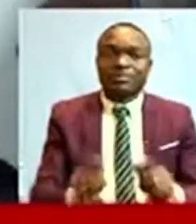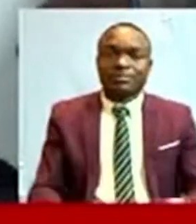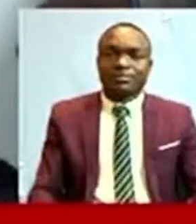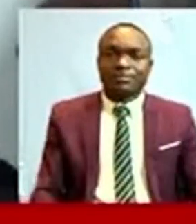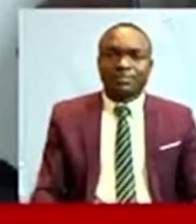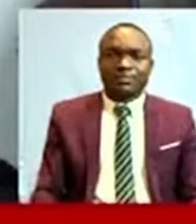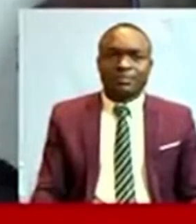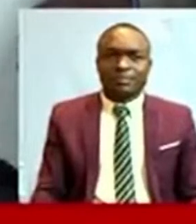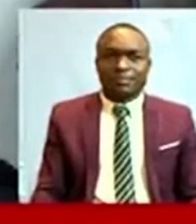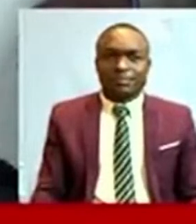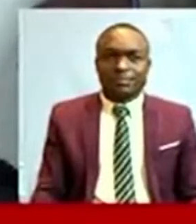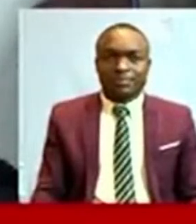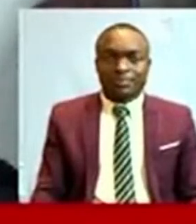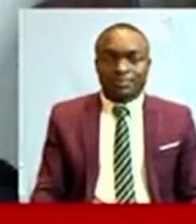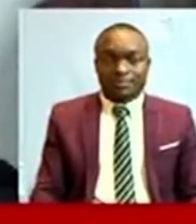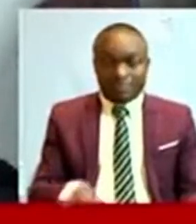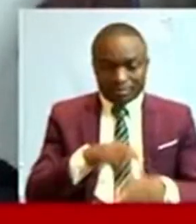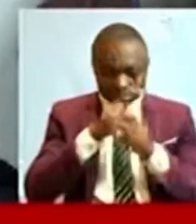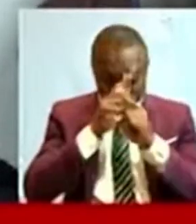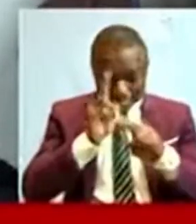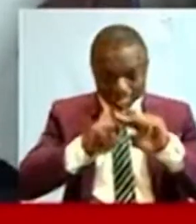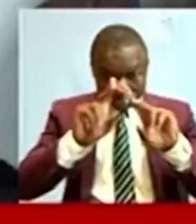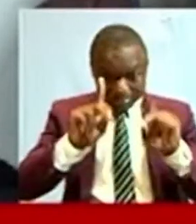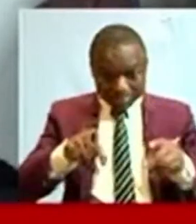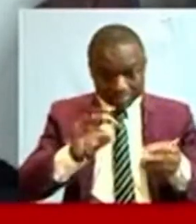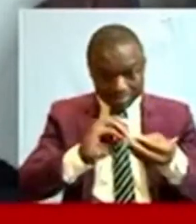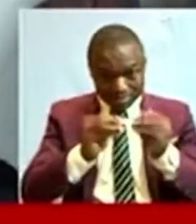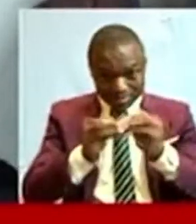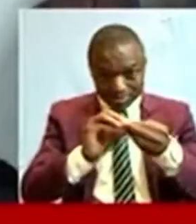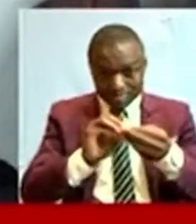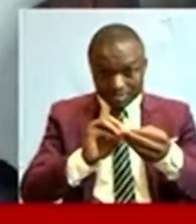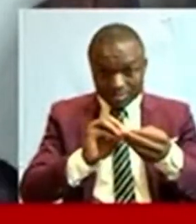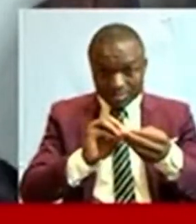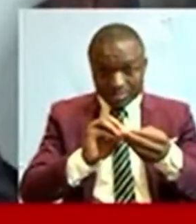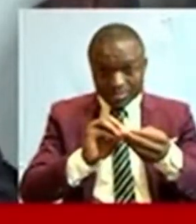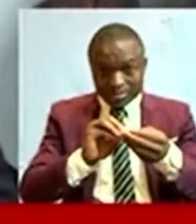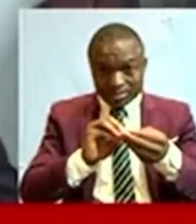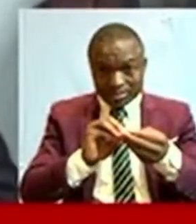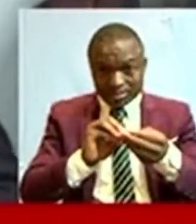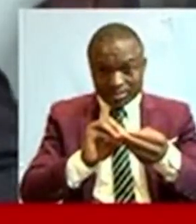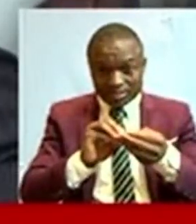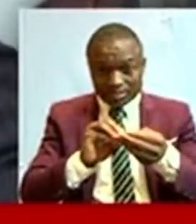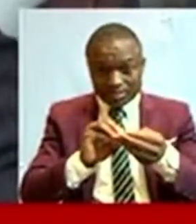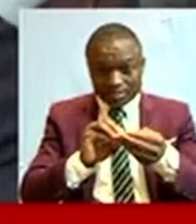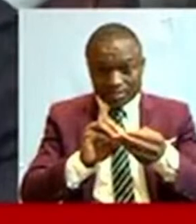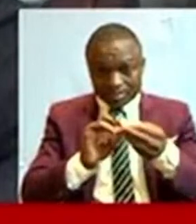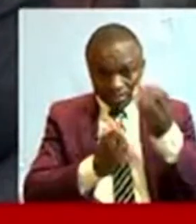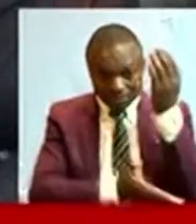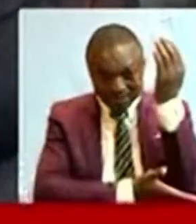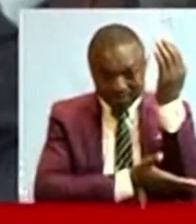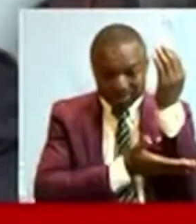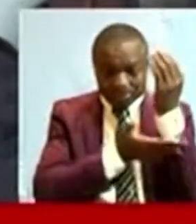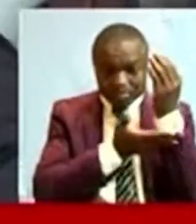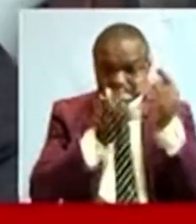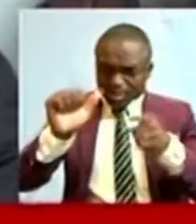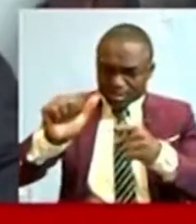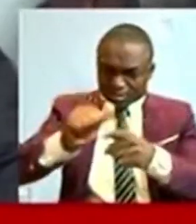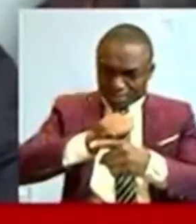and Honorable Committee members, is number of advanced field epidemiology training